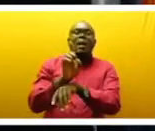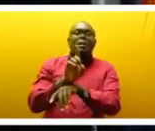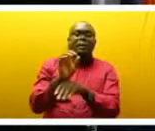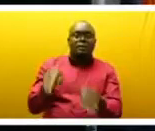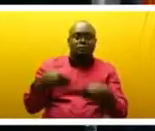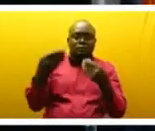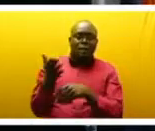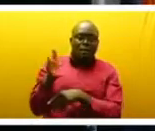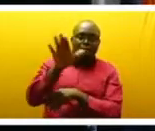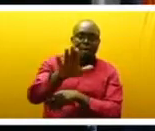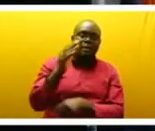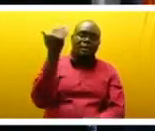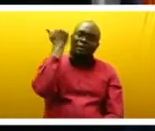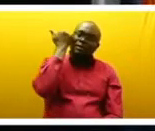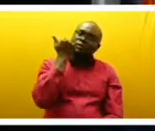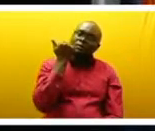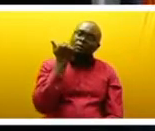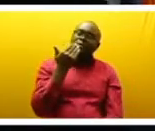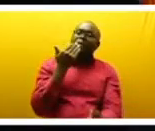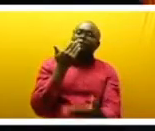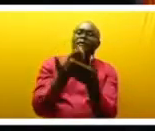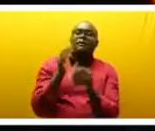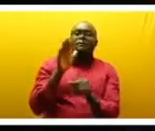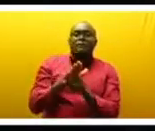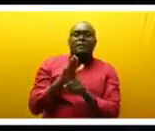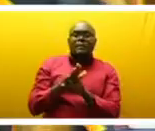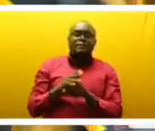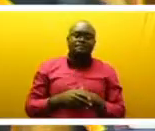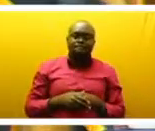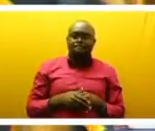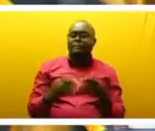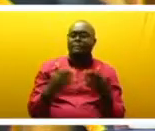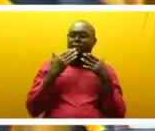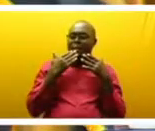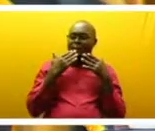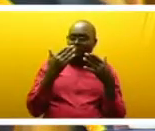back to the court. Thank you very much. Thank you.